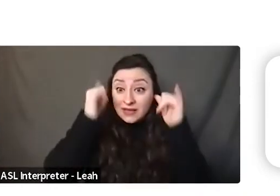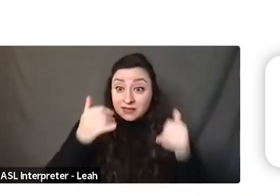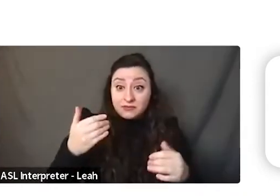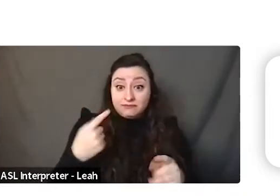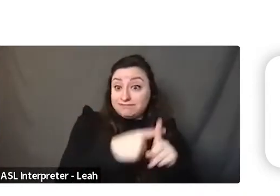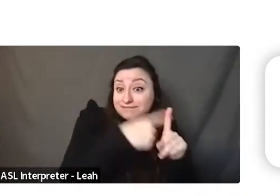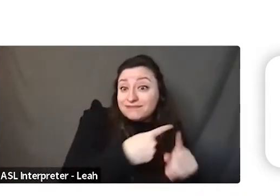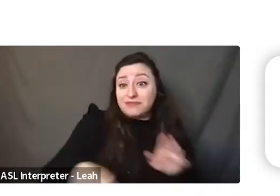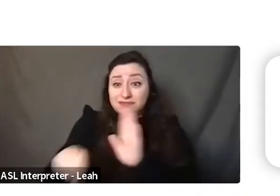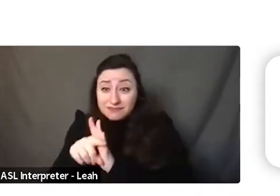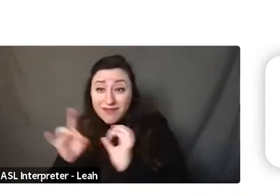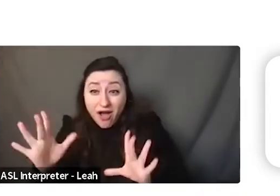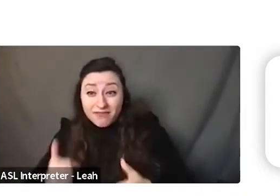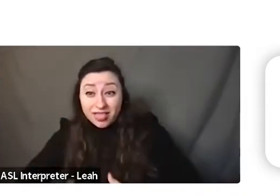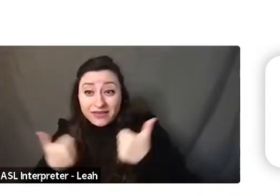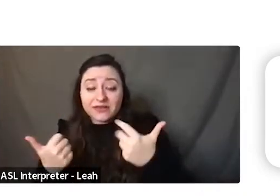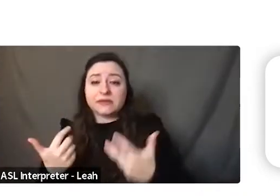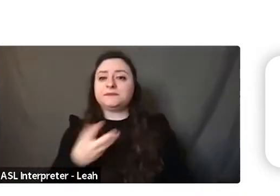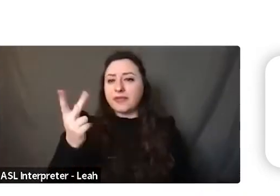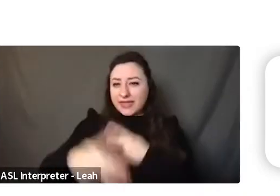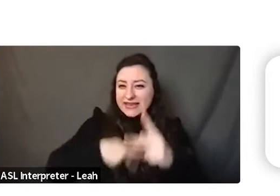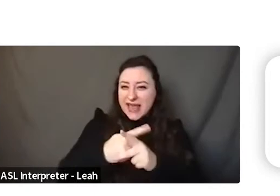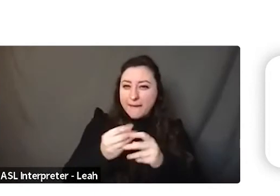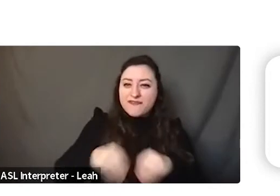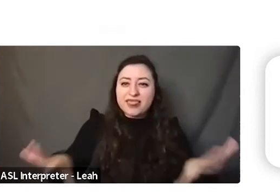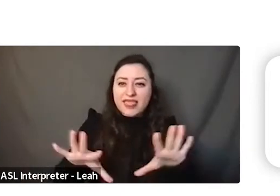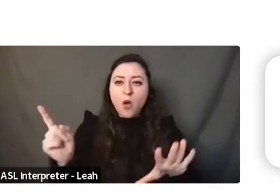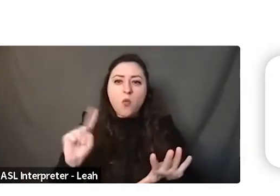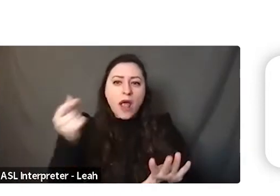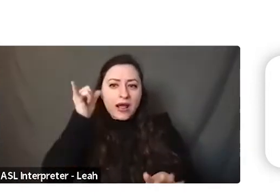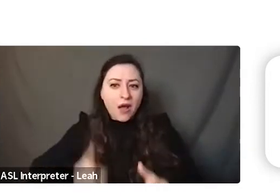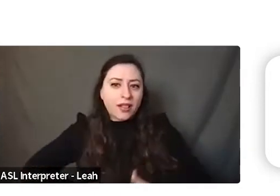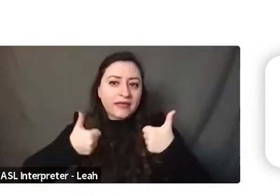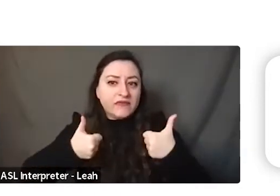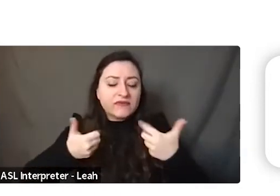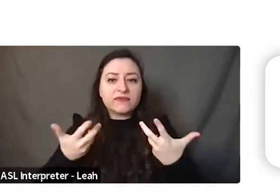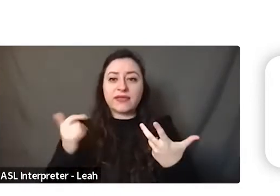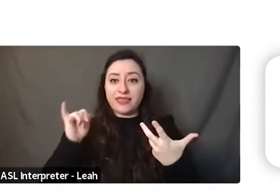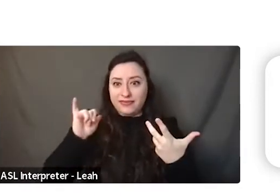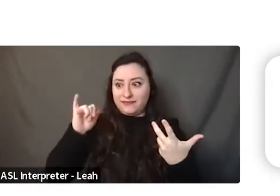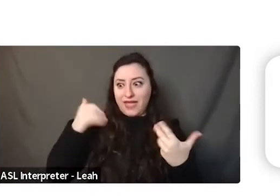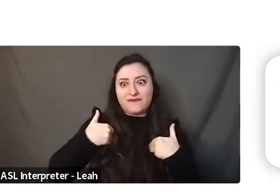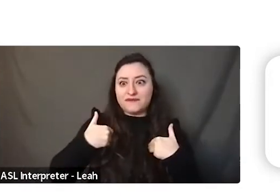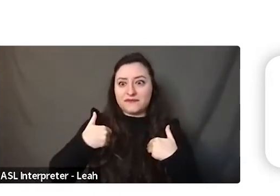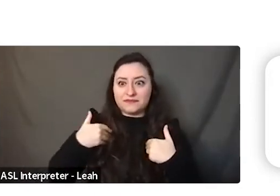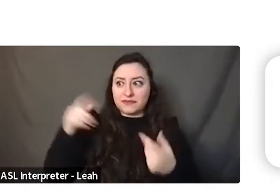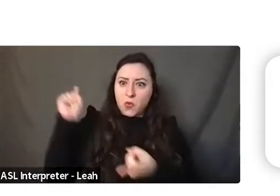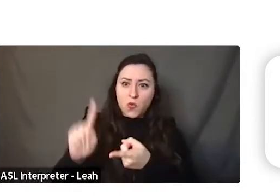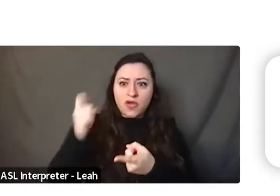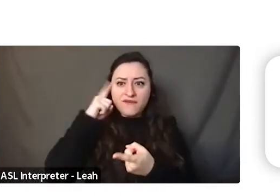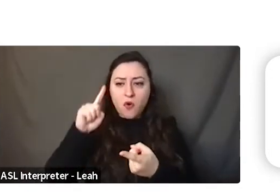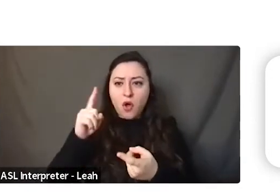already mentioned, and the type of land specifically that the cows are on. Because again, there's a shortage of arable land